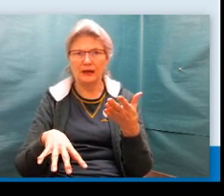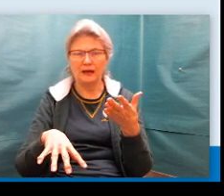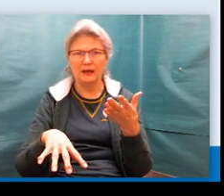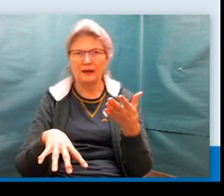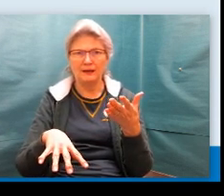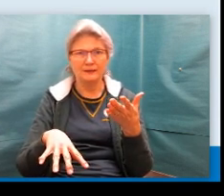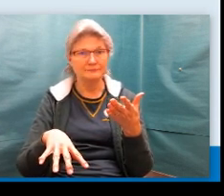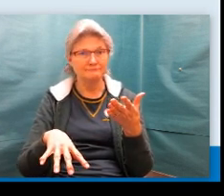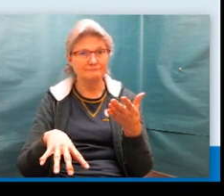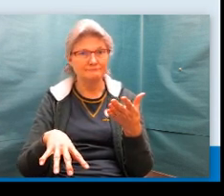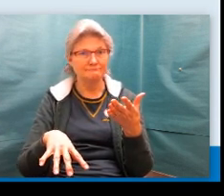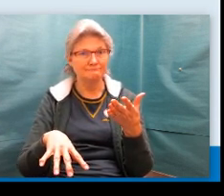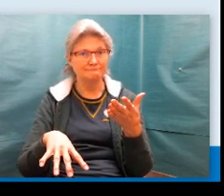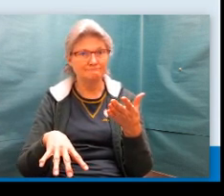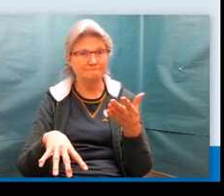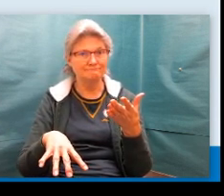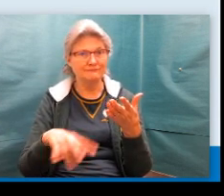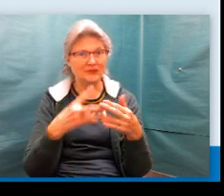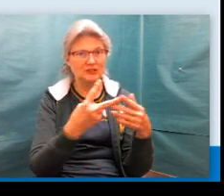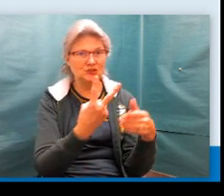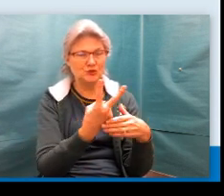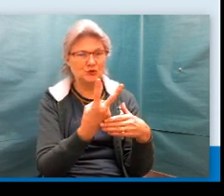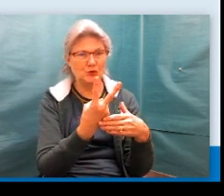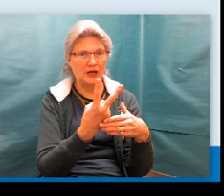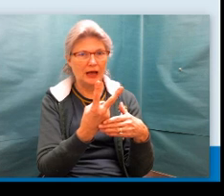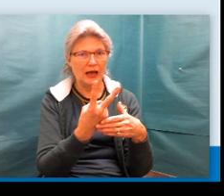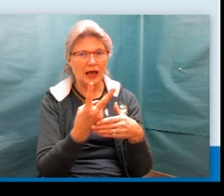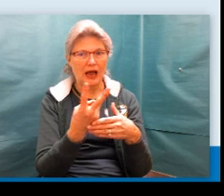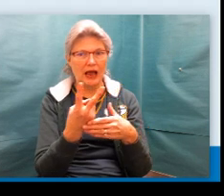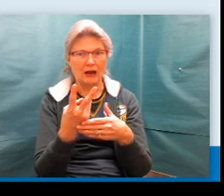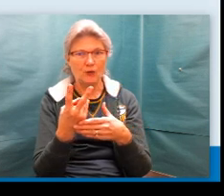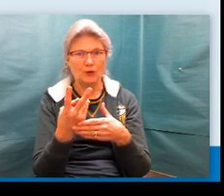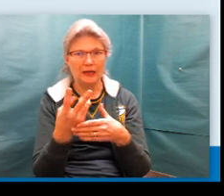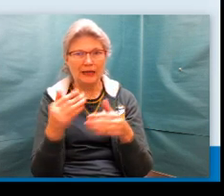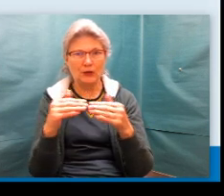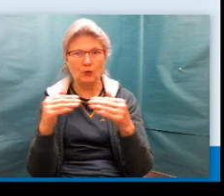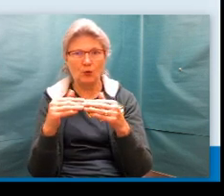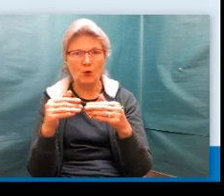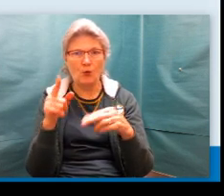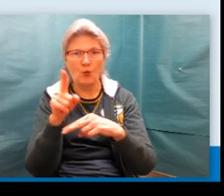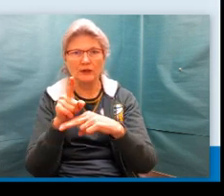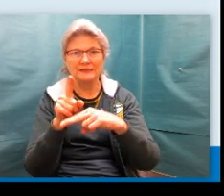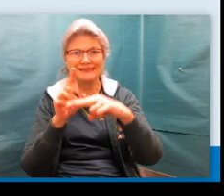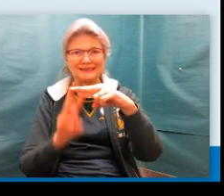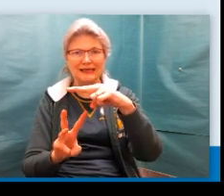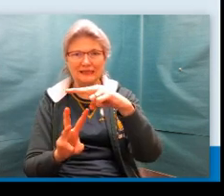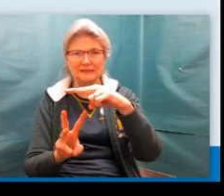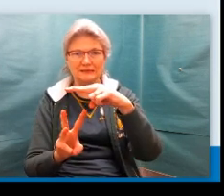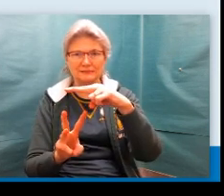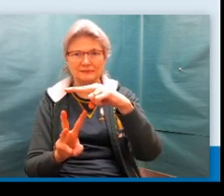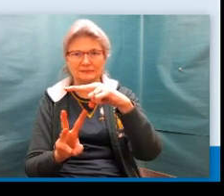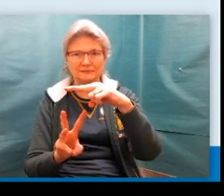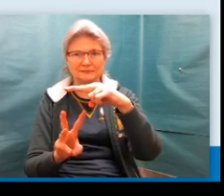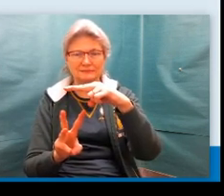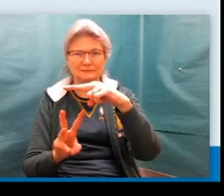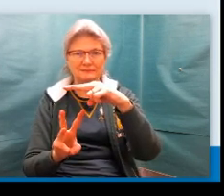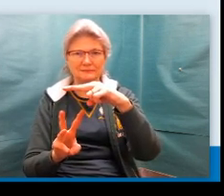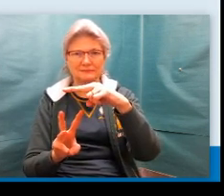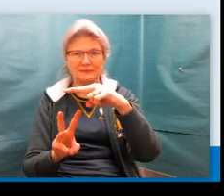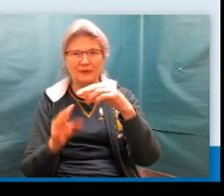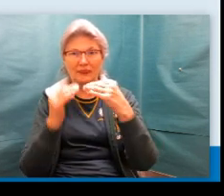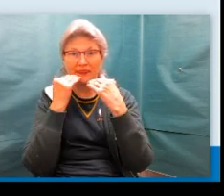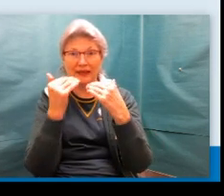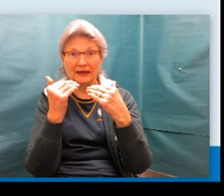I took from that, the 2, and I got 1/6. All right. Well, thanks